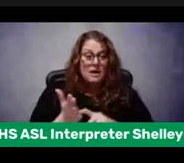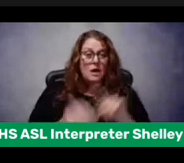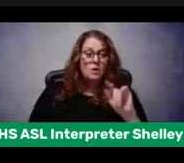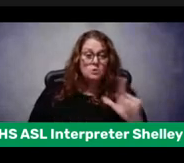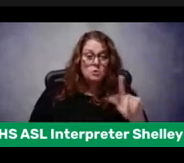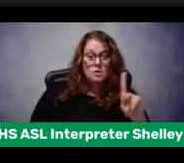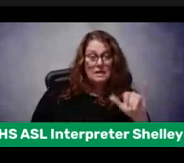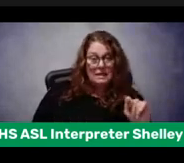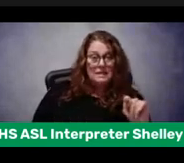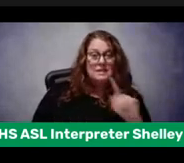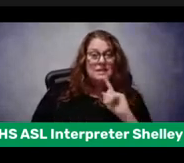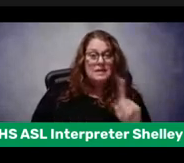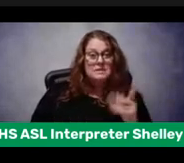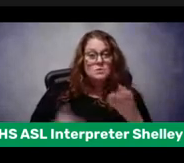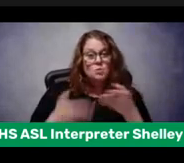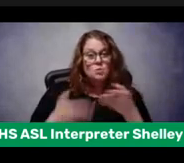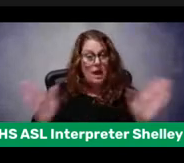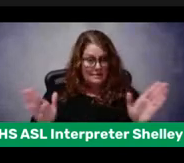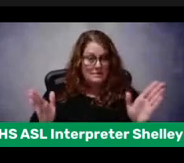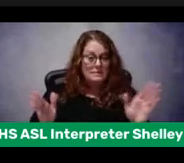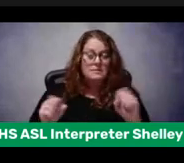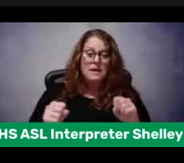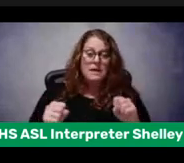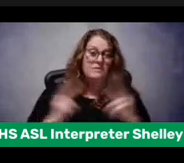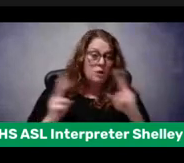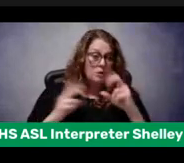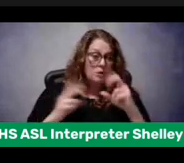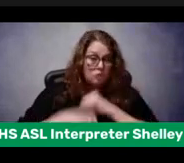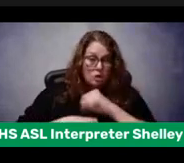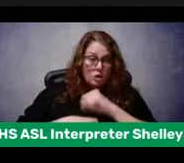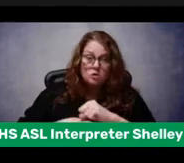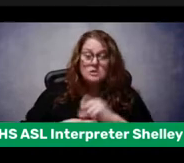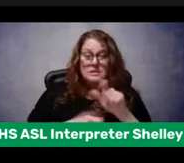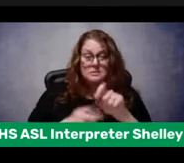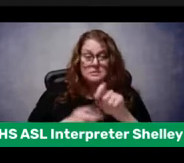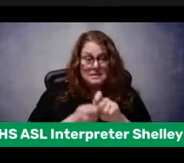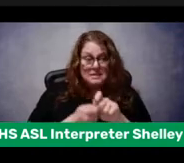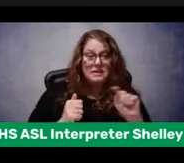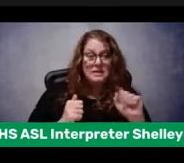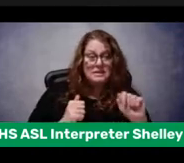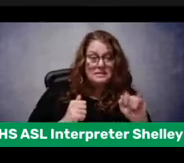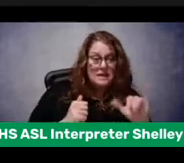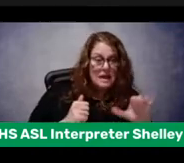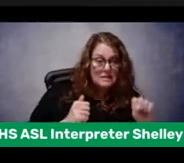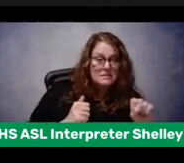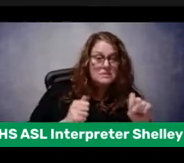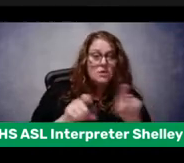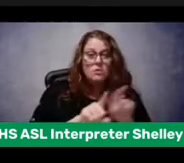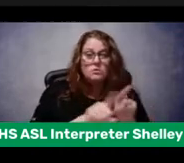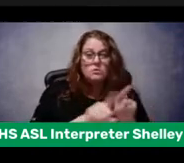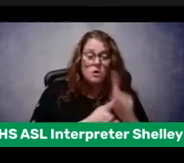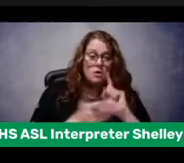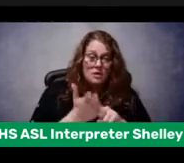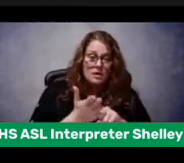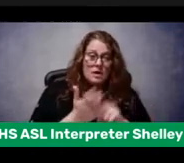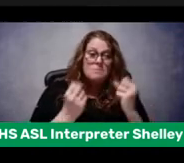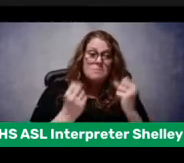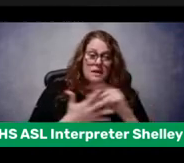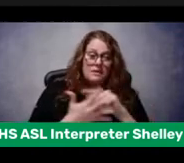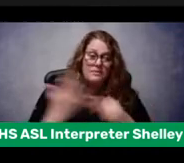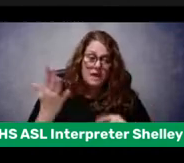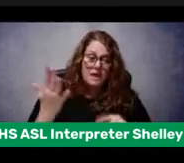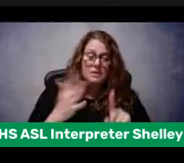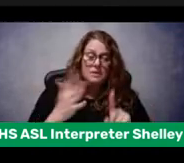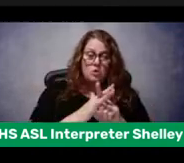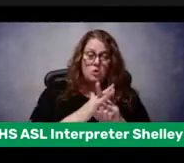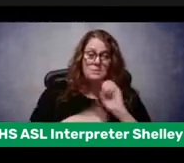wide. It can be very, very structured, there's specific tactics, but also acknowledging that a lot of them emerge based on